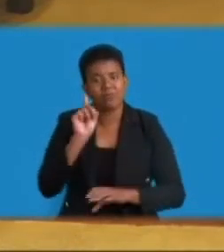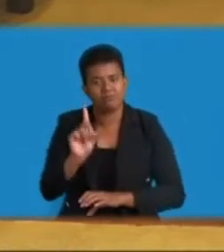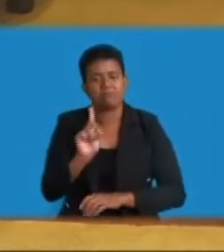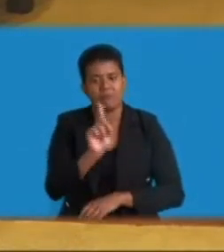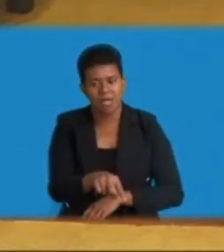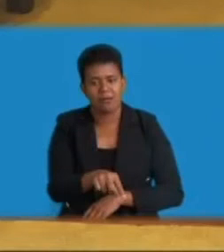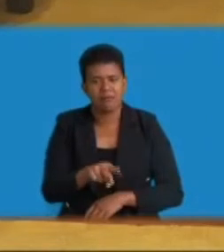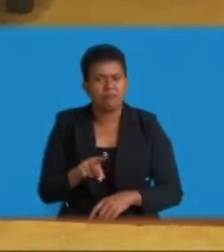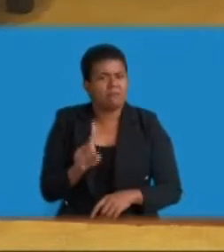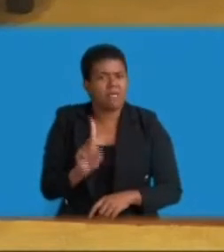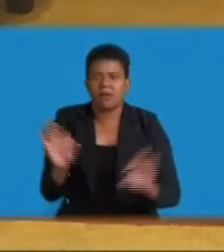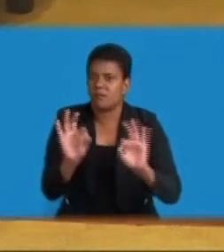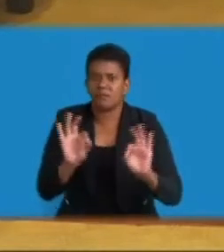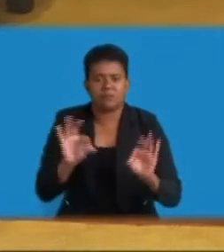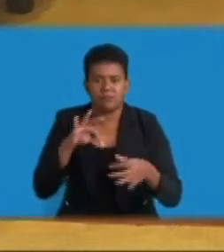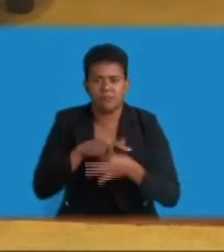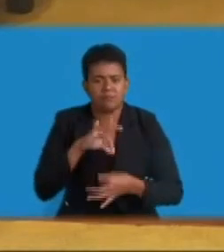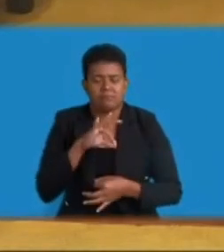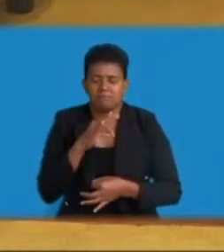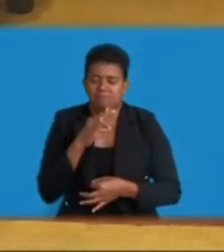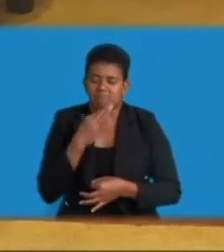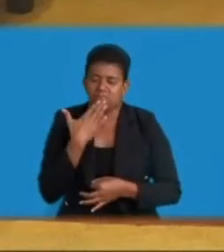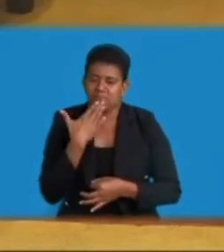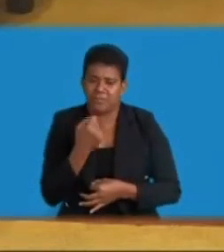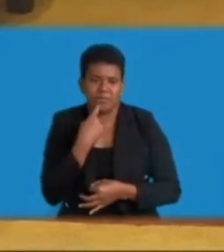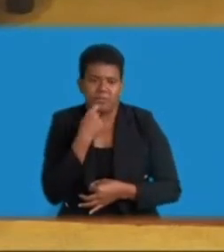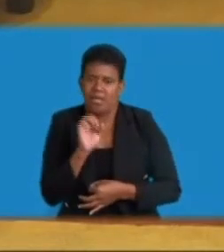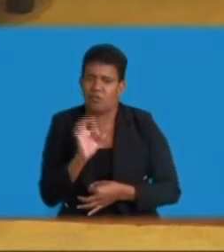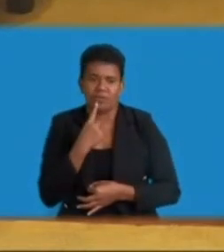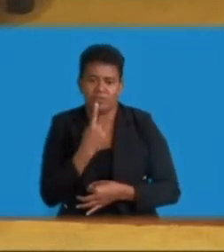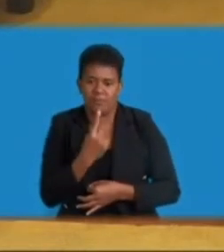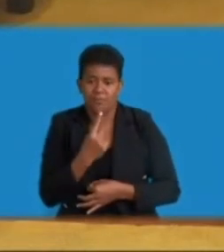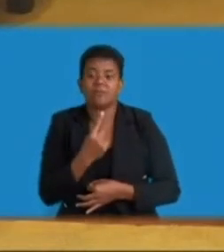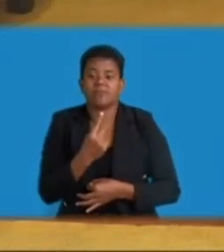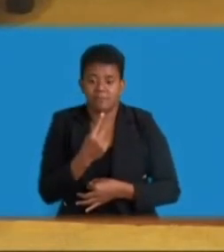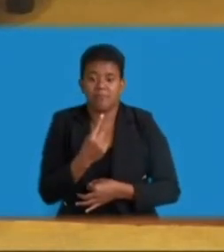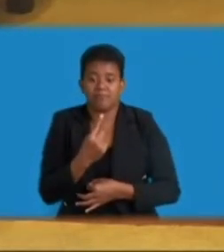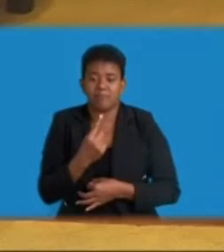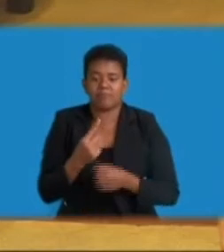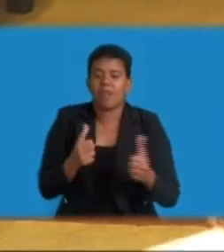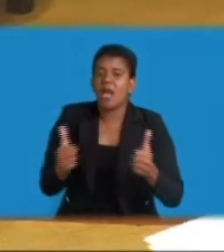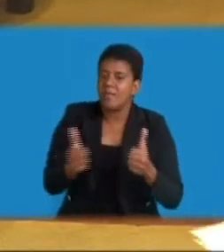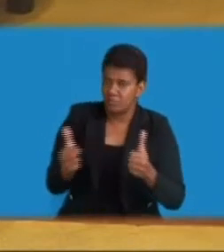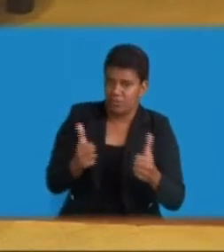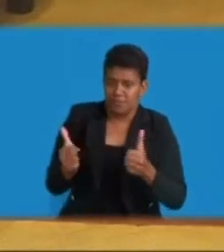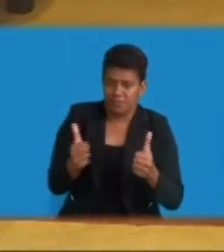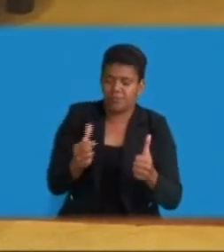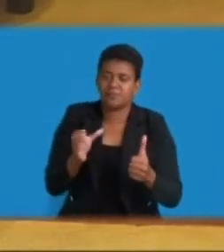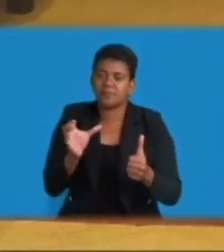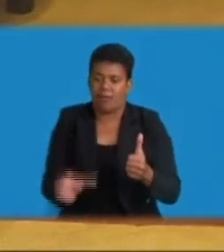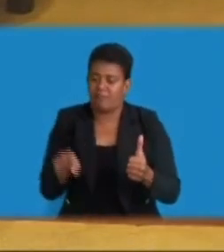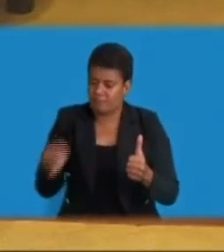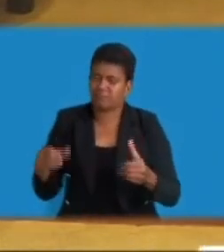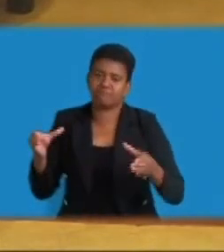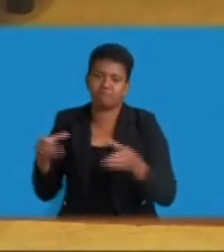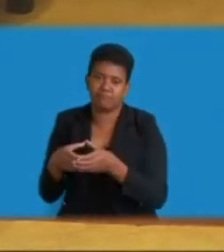And I think minister should stop talking about council. He should talk about municipal administrators. Yeah.